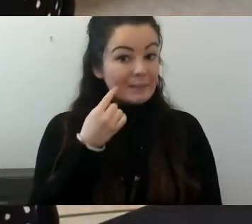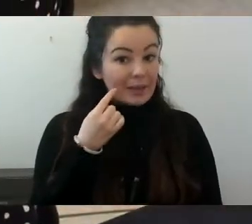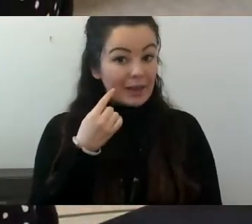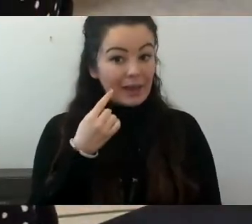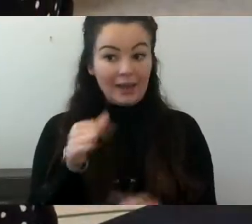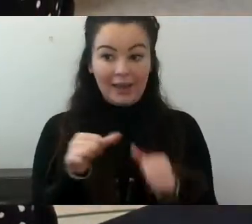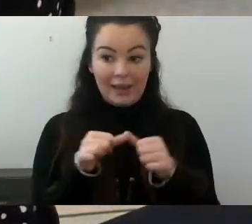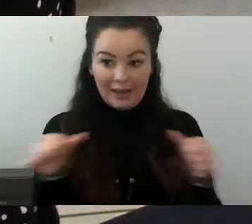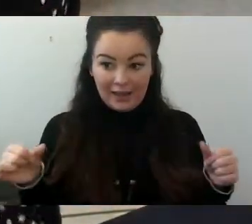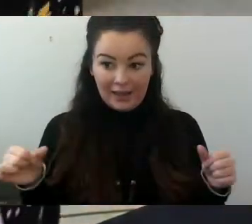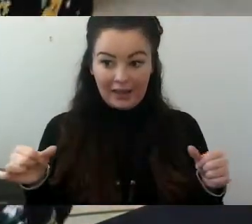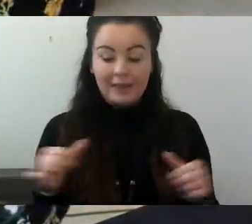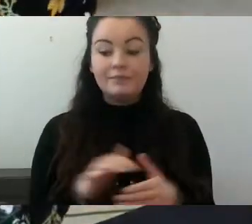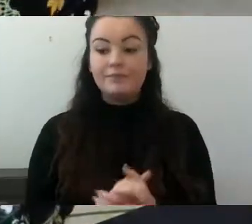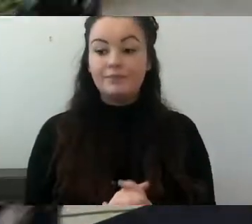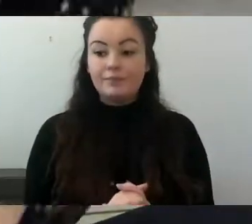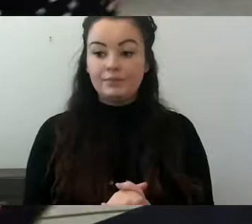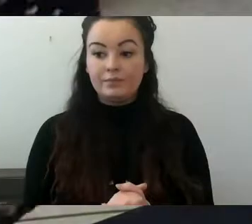basic,